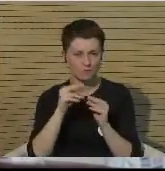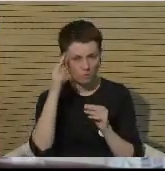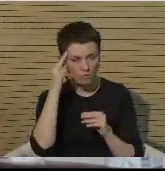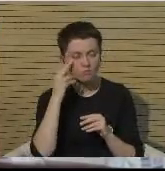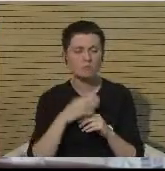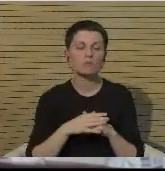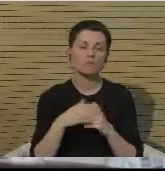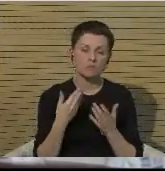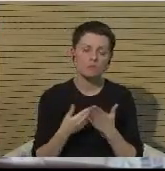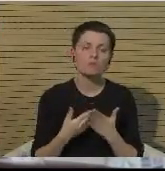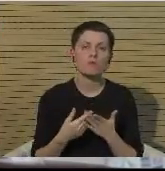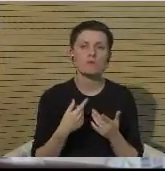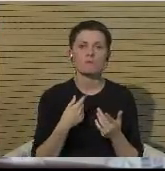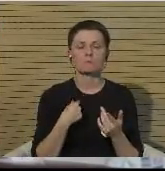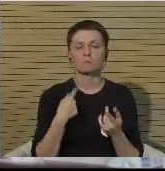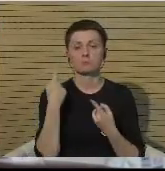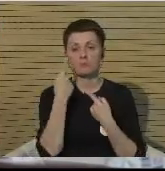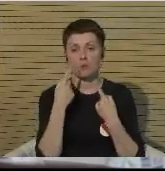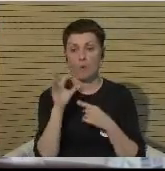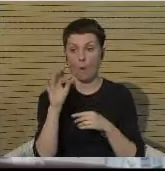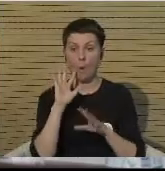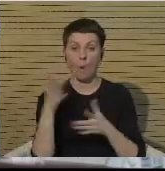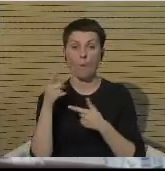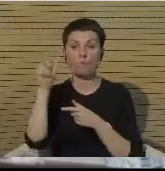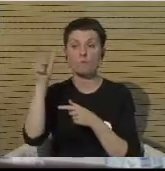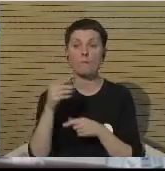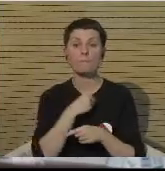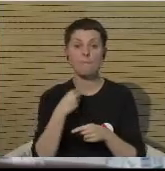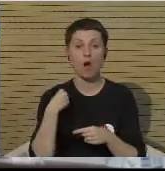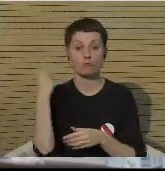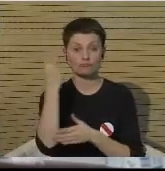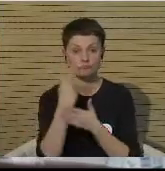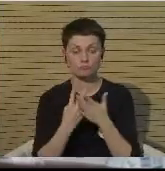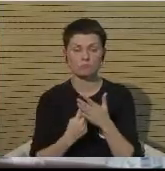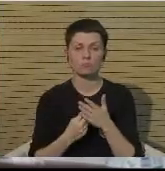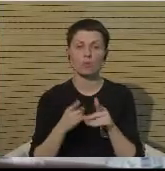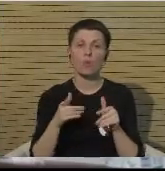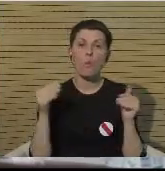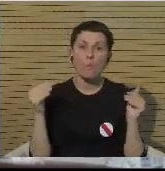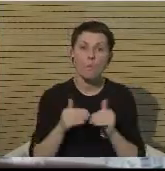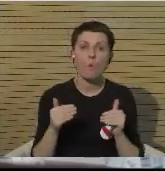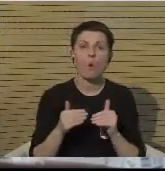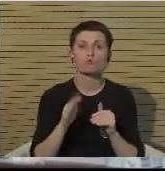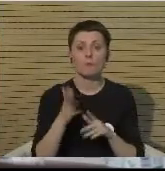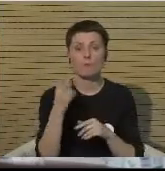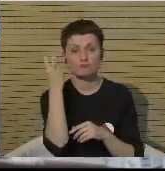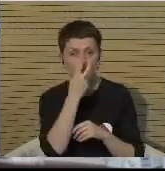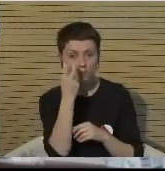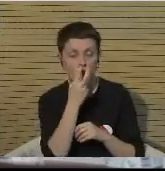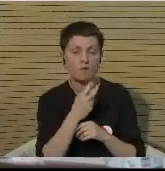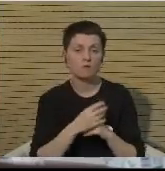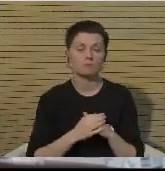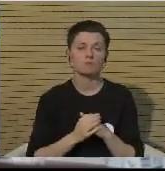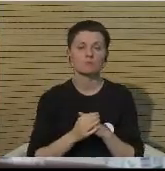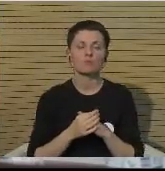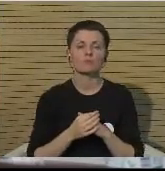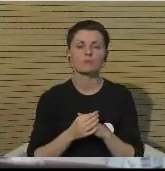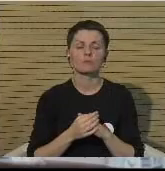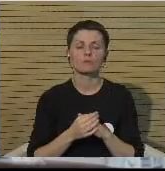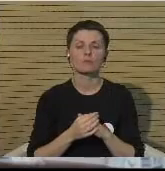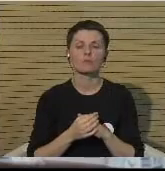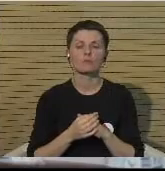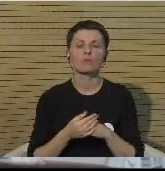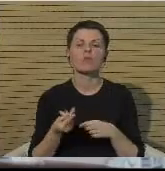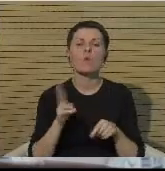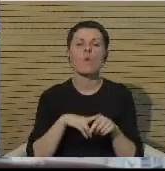past context. So I thought about Polish authors, Polish audience. I think it may be interesting for